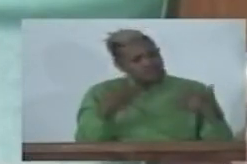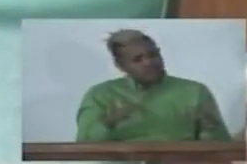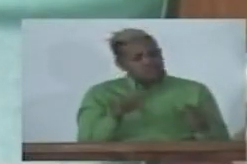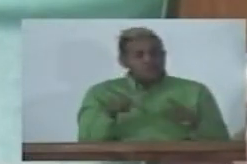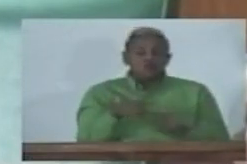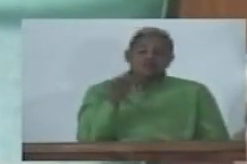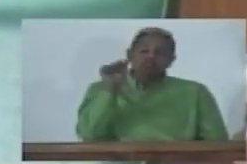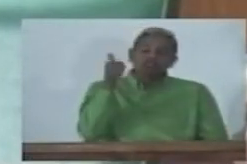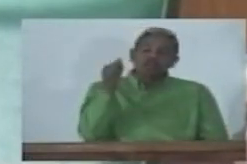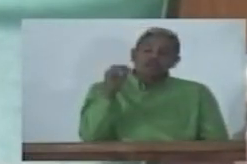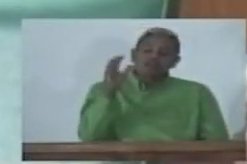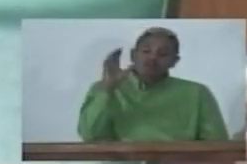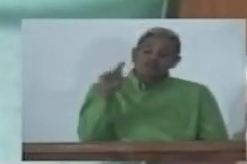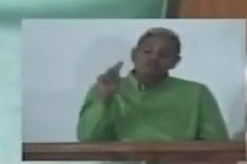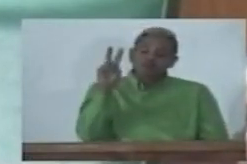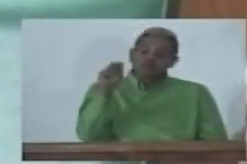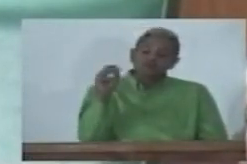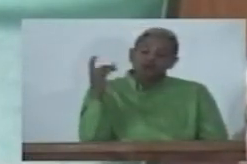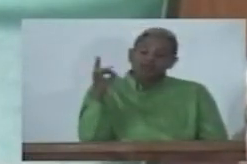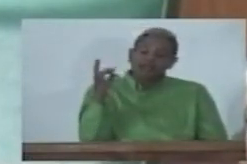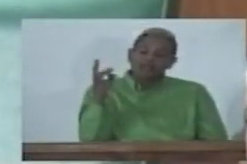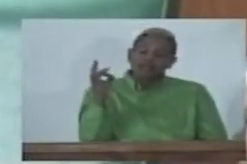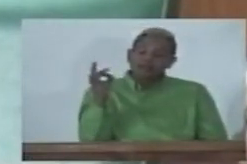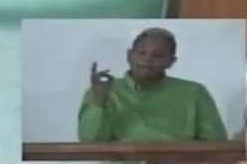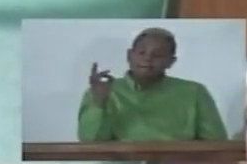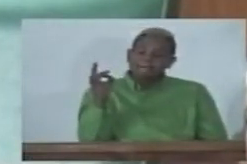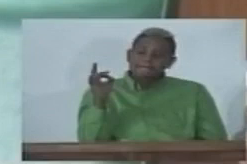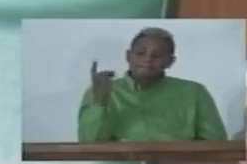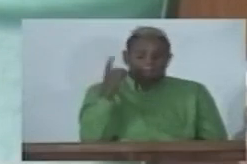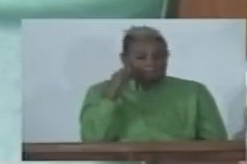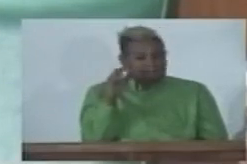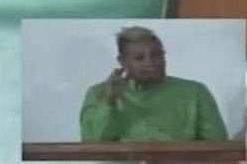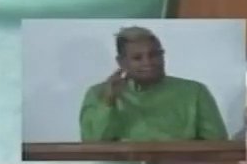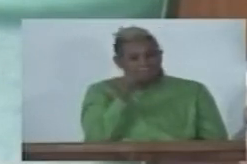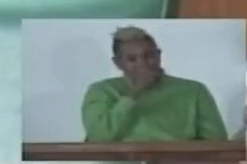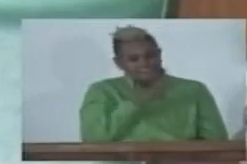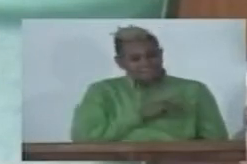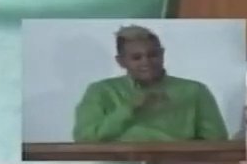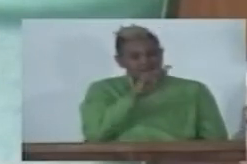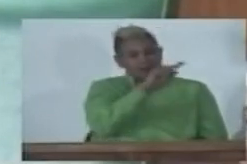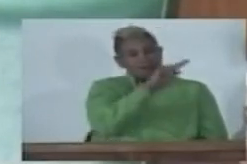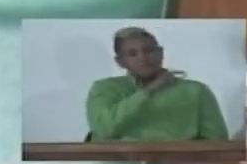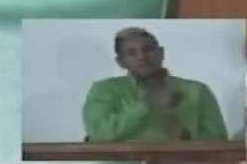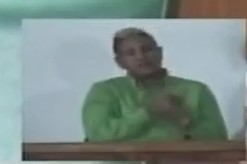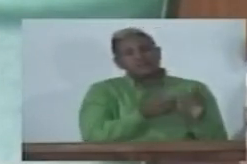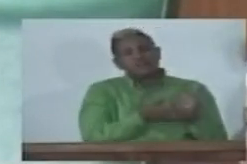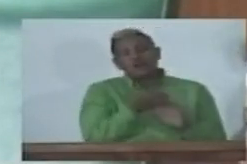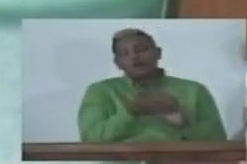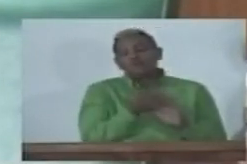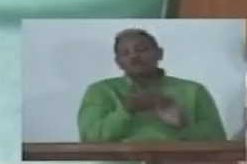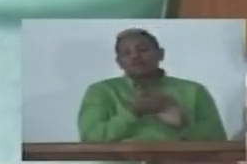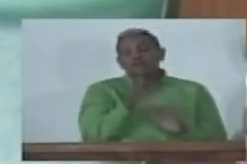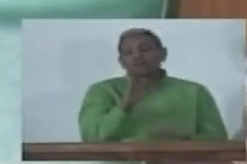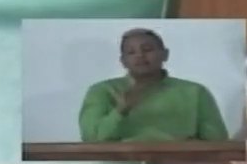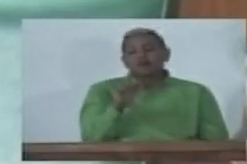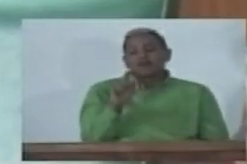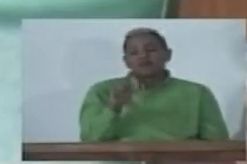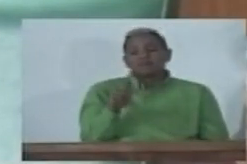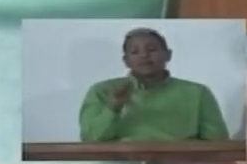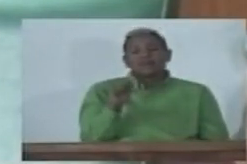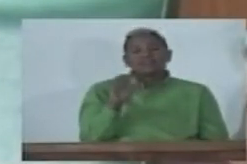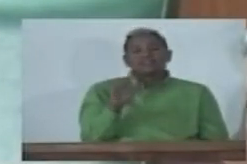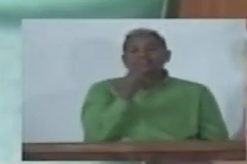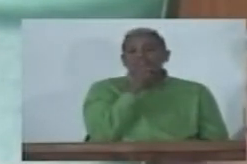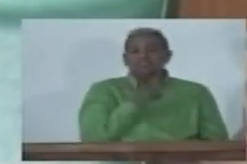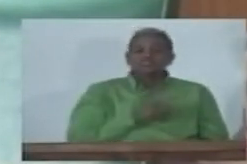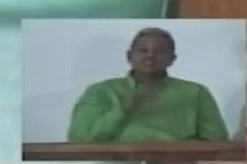of October 2018 for the Norman Manley International Airport to be operated by PAC Kingston